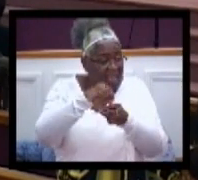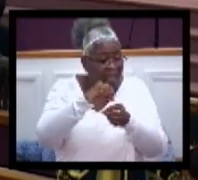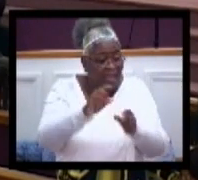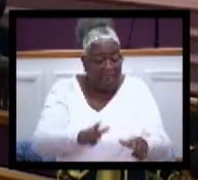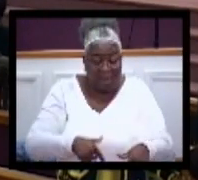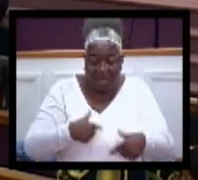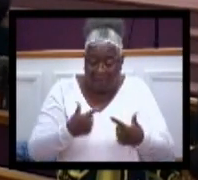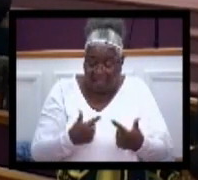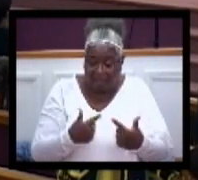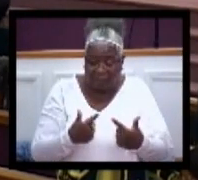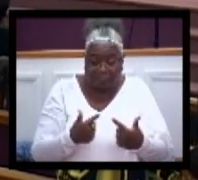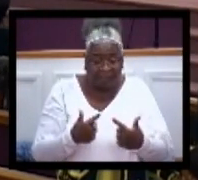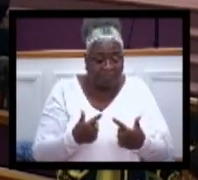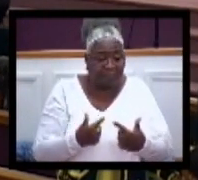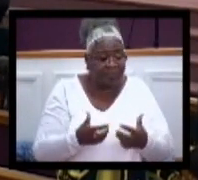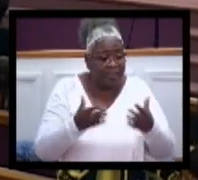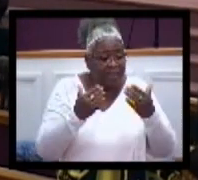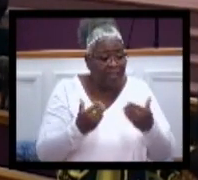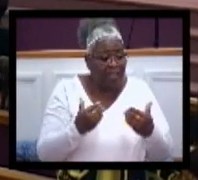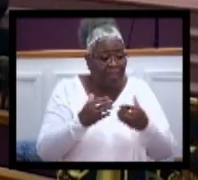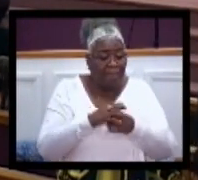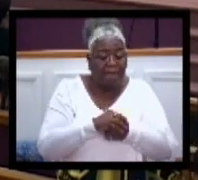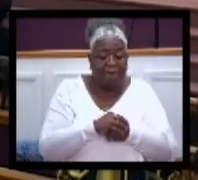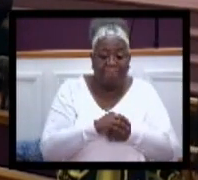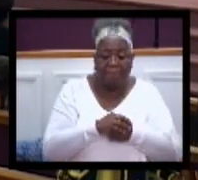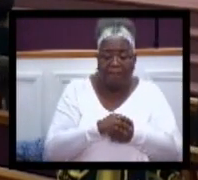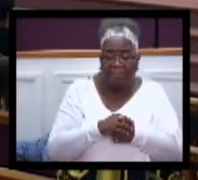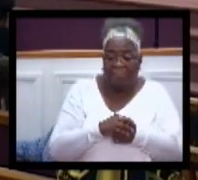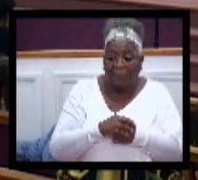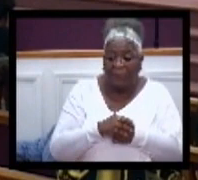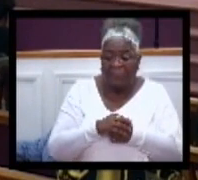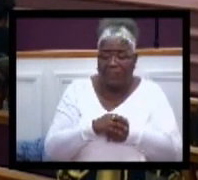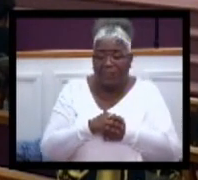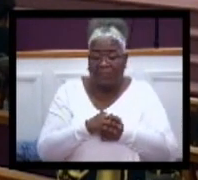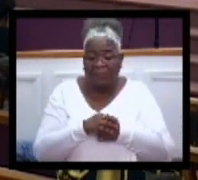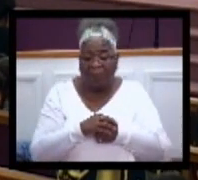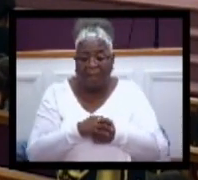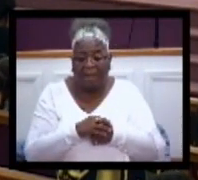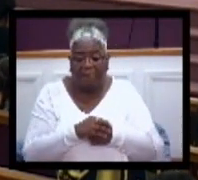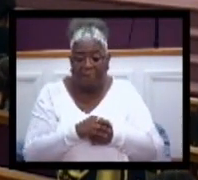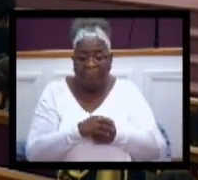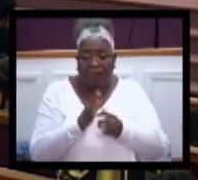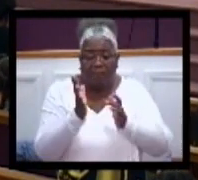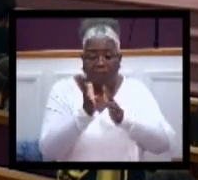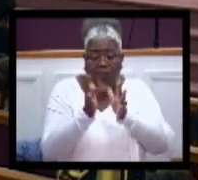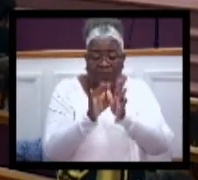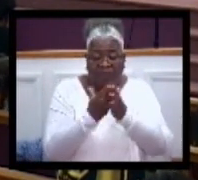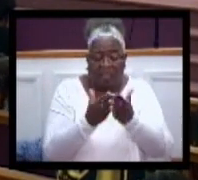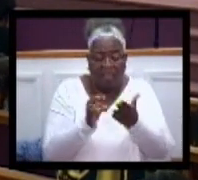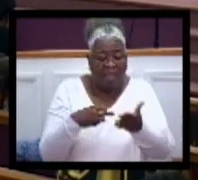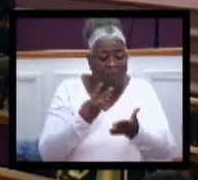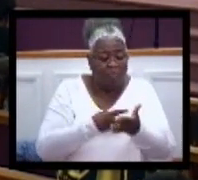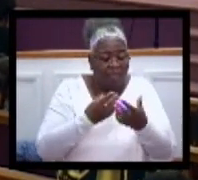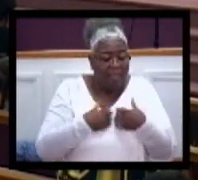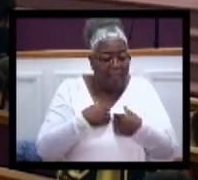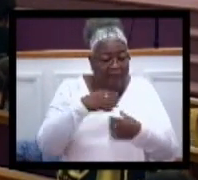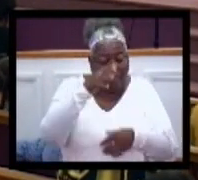life. Now I want you to take a look at our lesson text. We have a